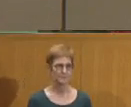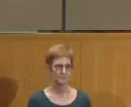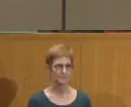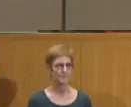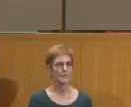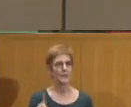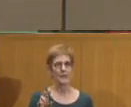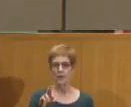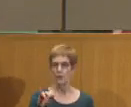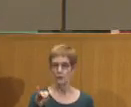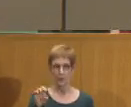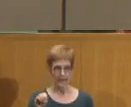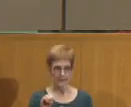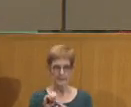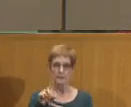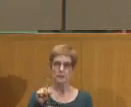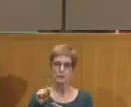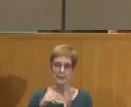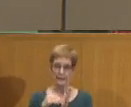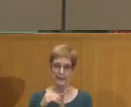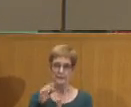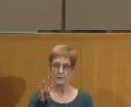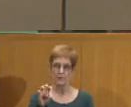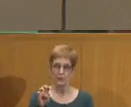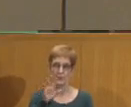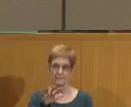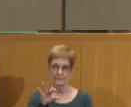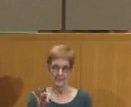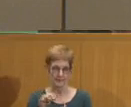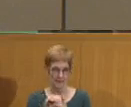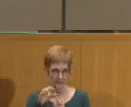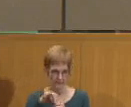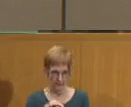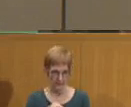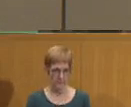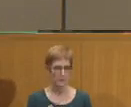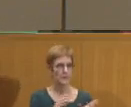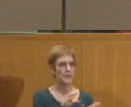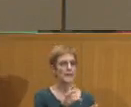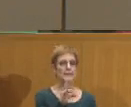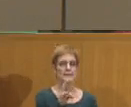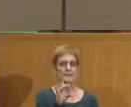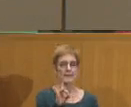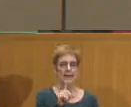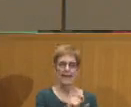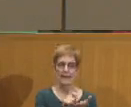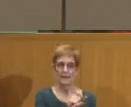You've supported my family, and I thank you, and I love you. I love you, Charlotte. Thank you for allowing me to serve.